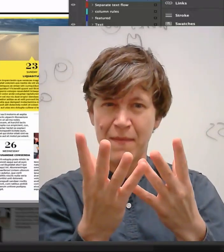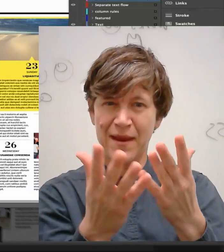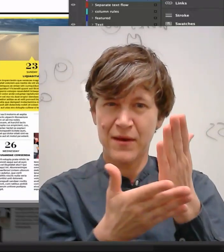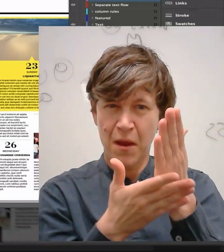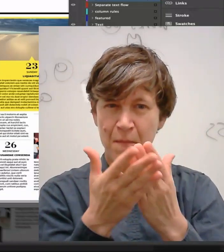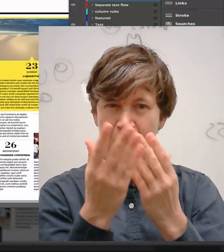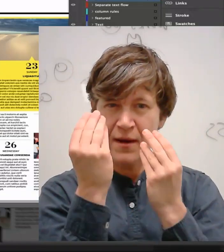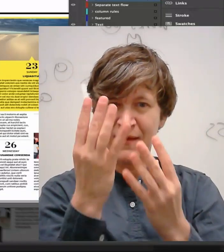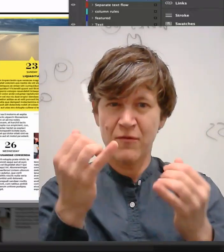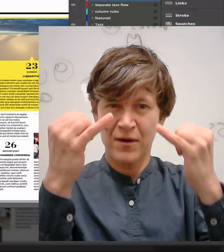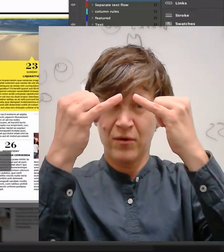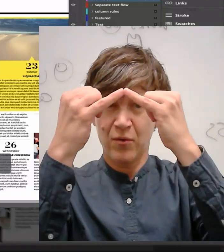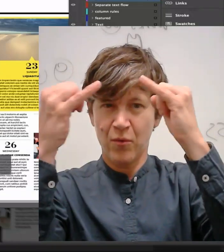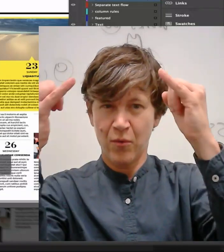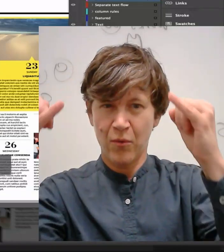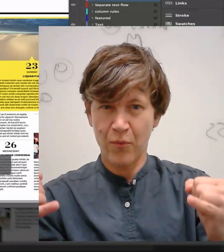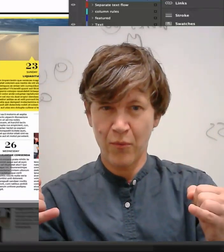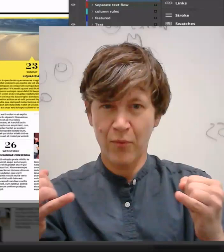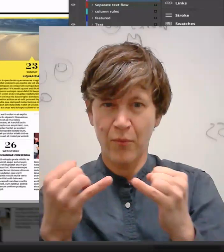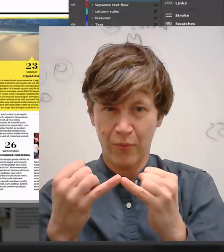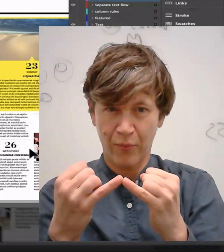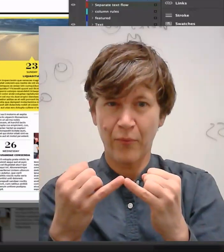information.